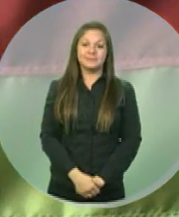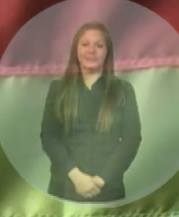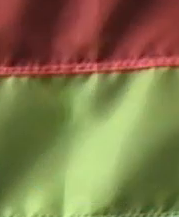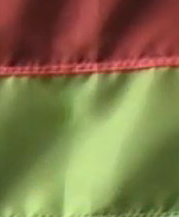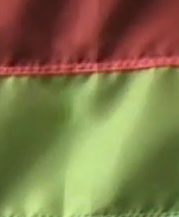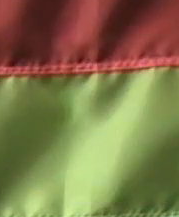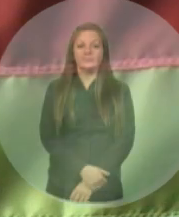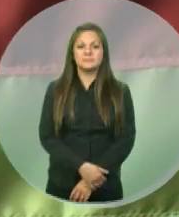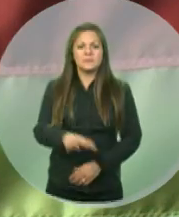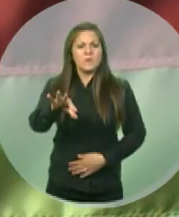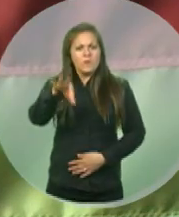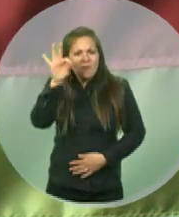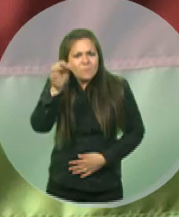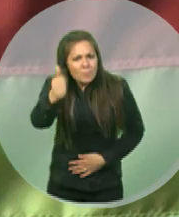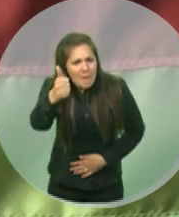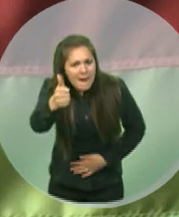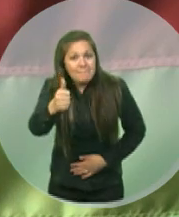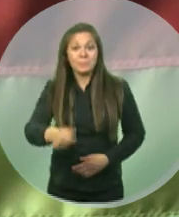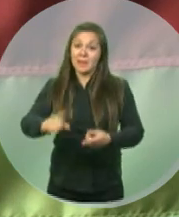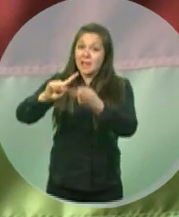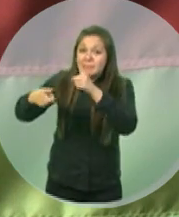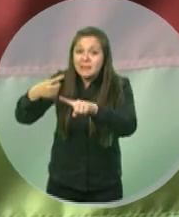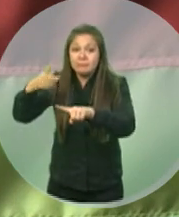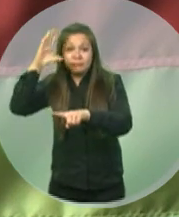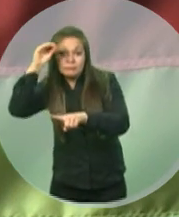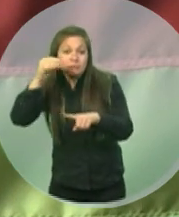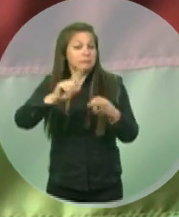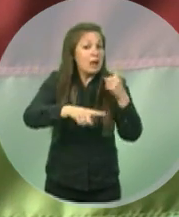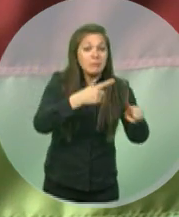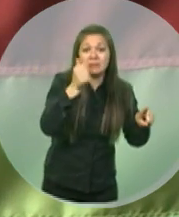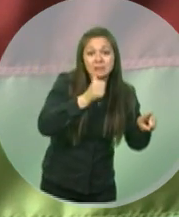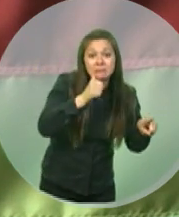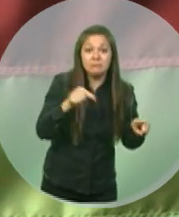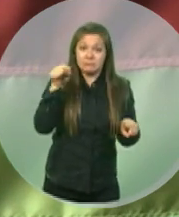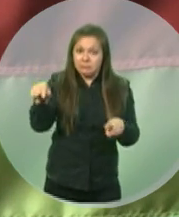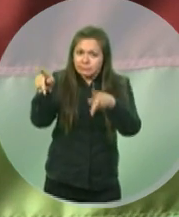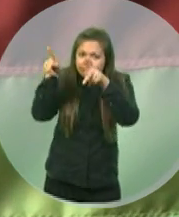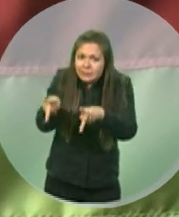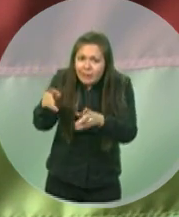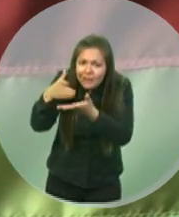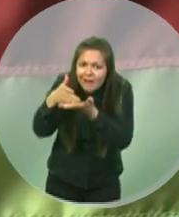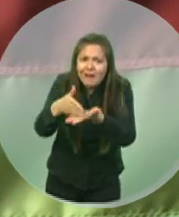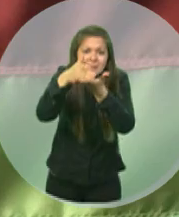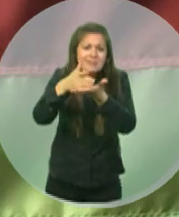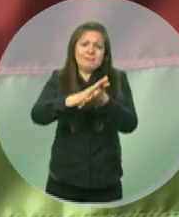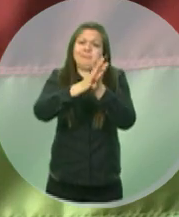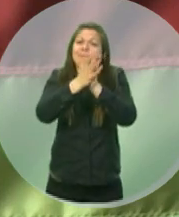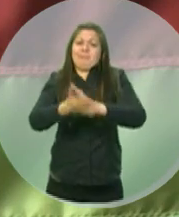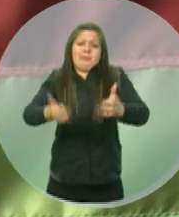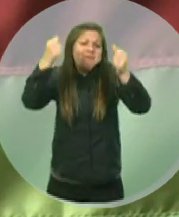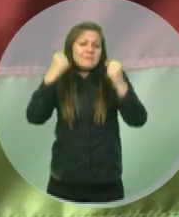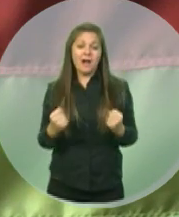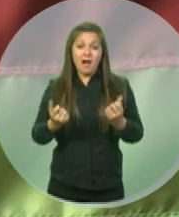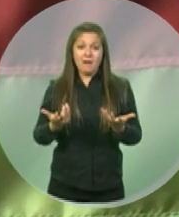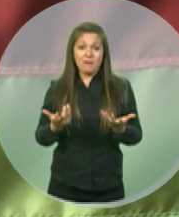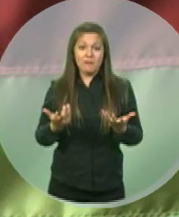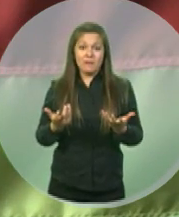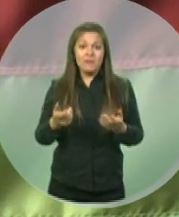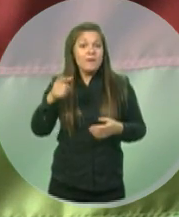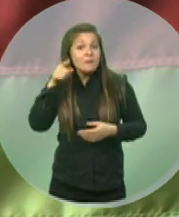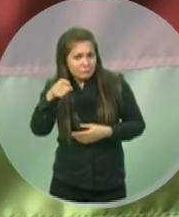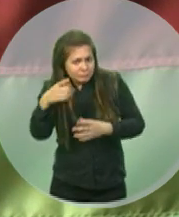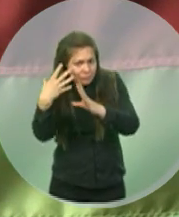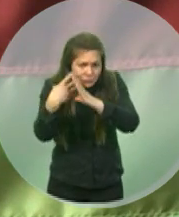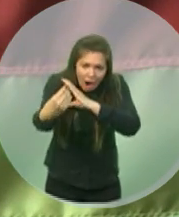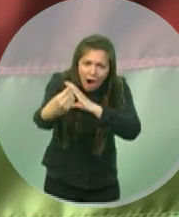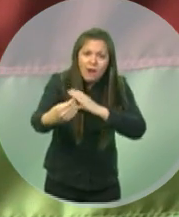Go find yourself an ally, stick by your ally, and that person